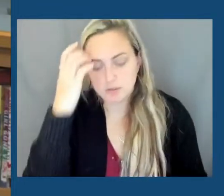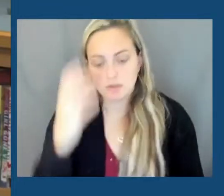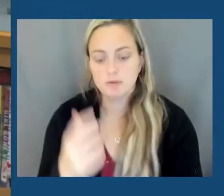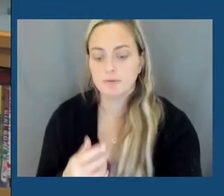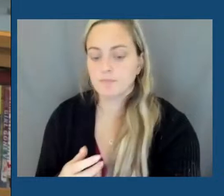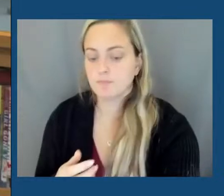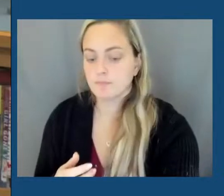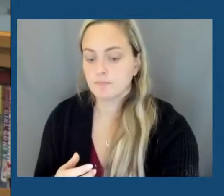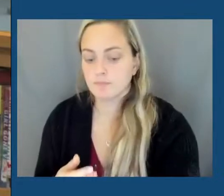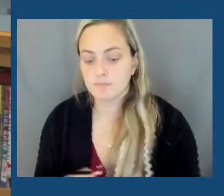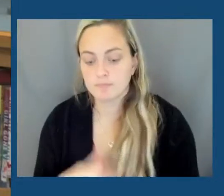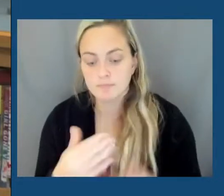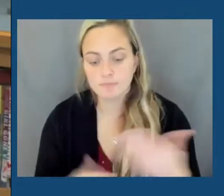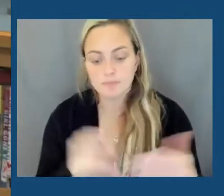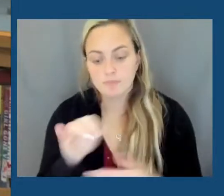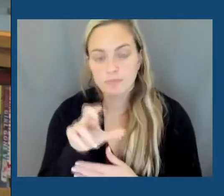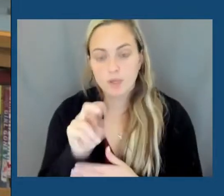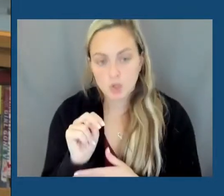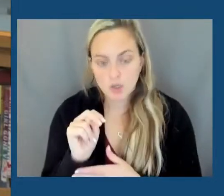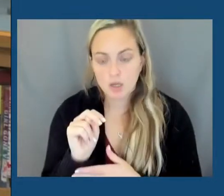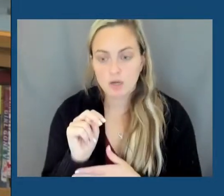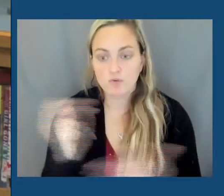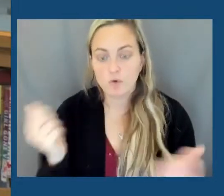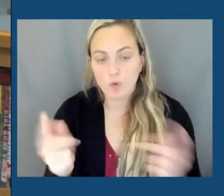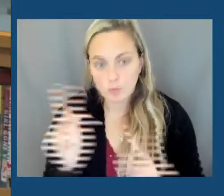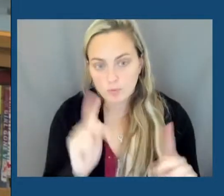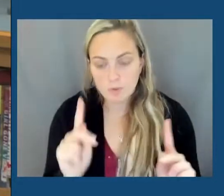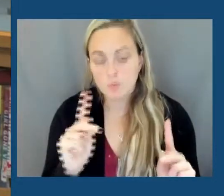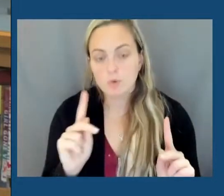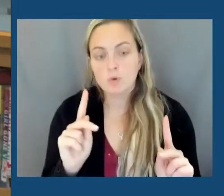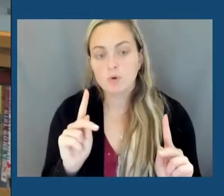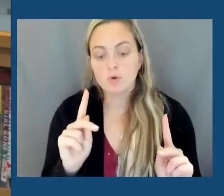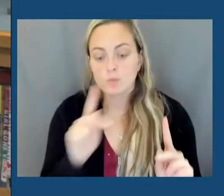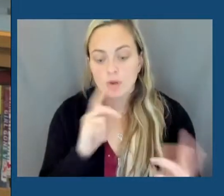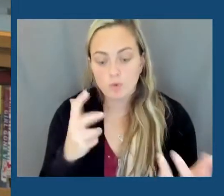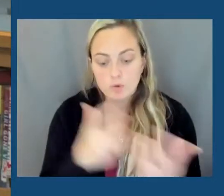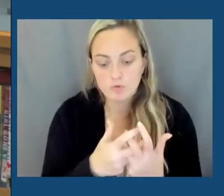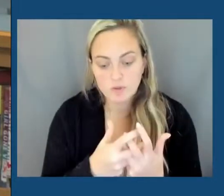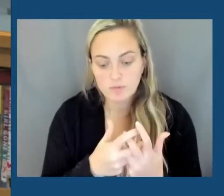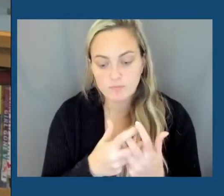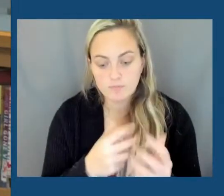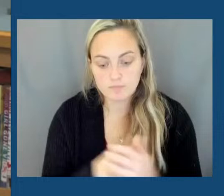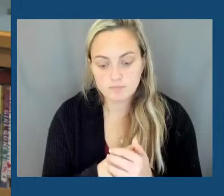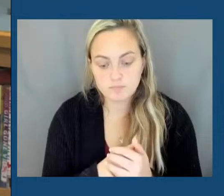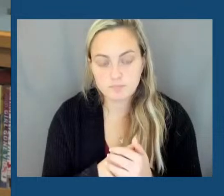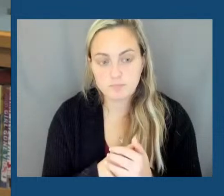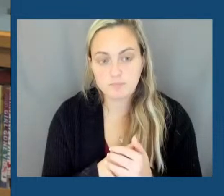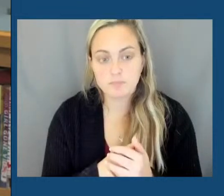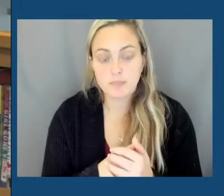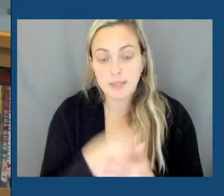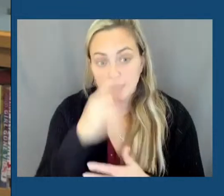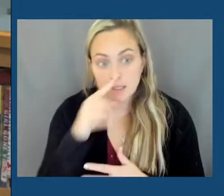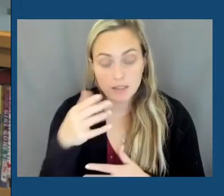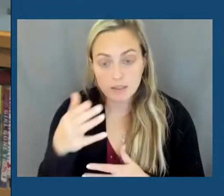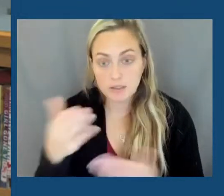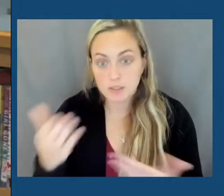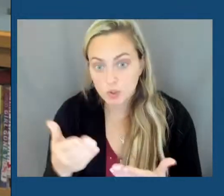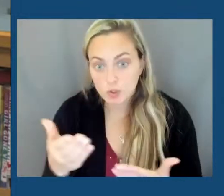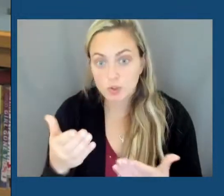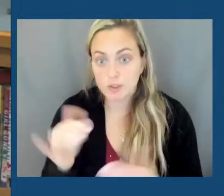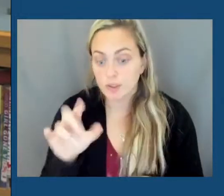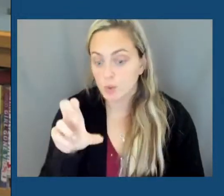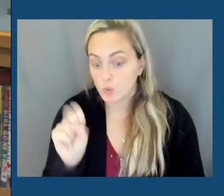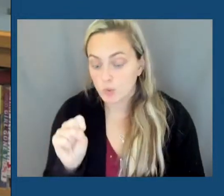other things for all the people, because not everybody's going to fit in this pathway. But the kids that are, like Lucas, I